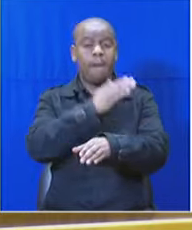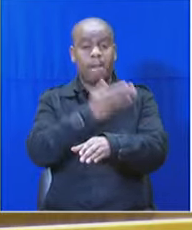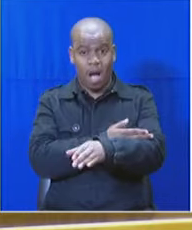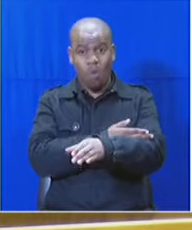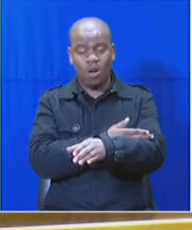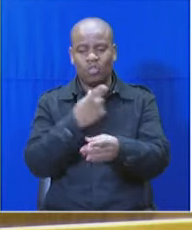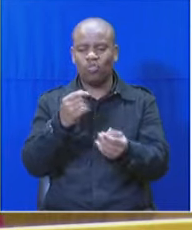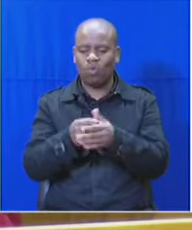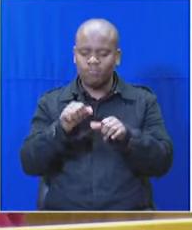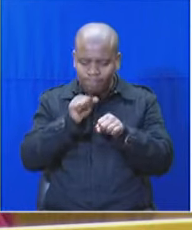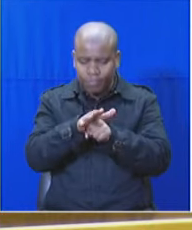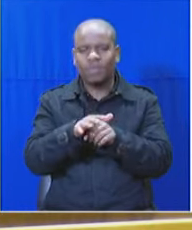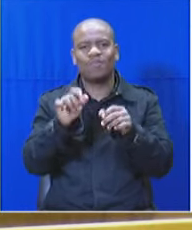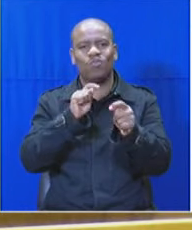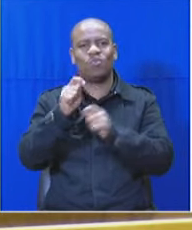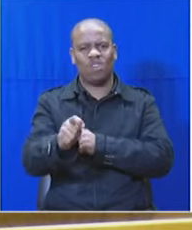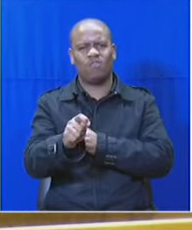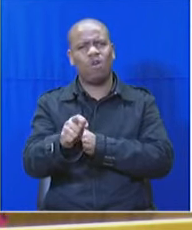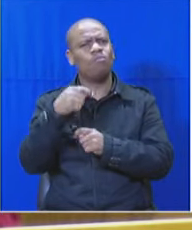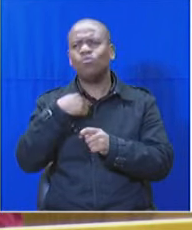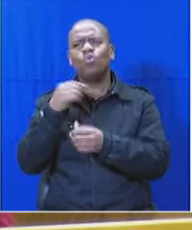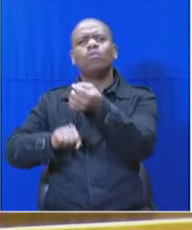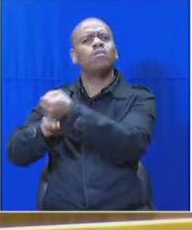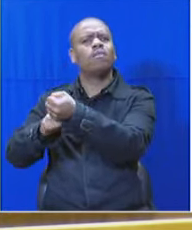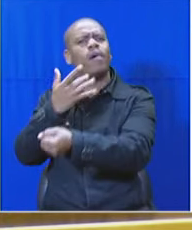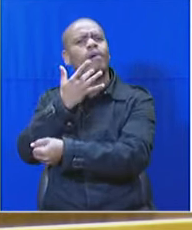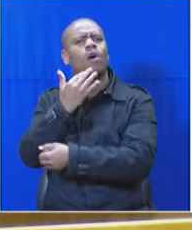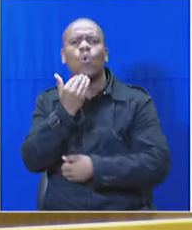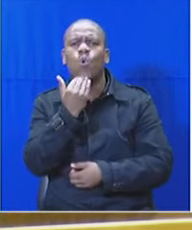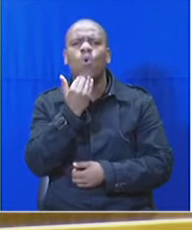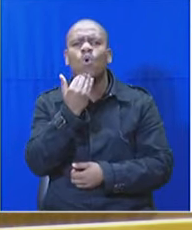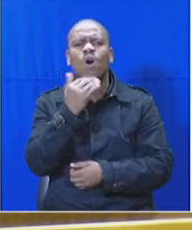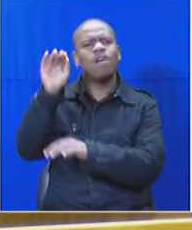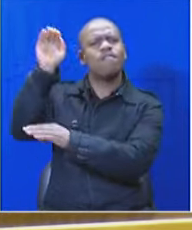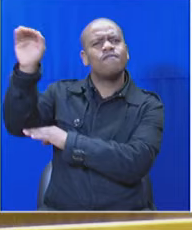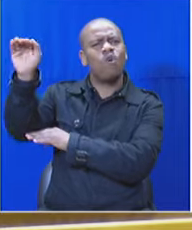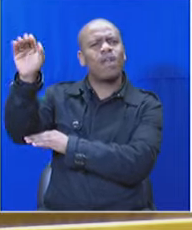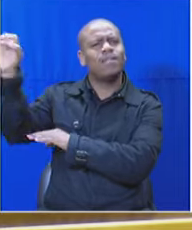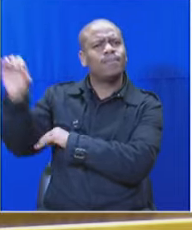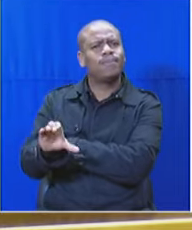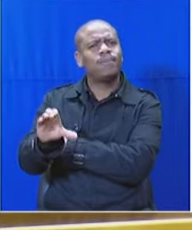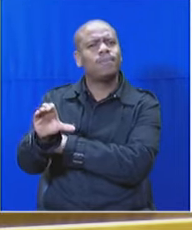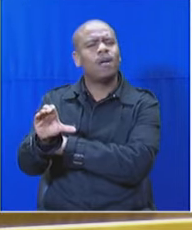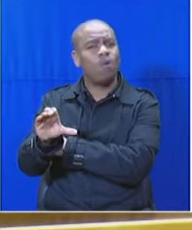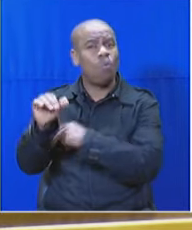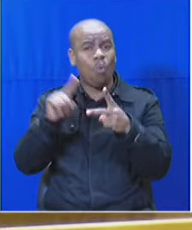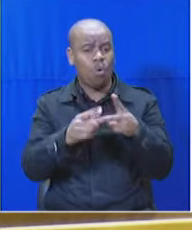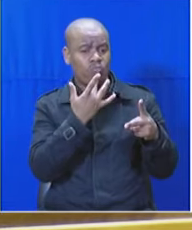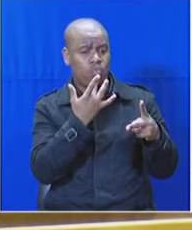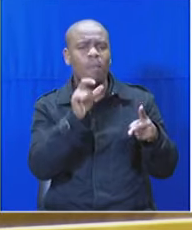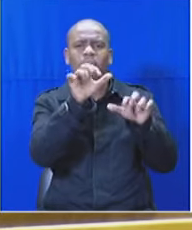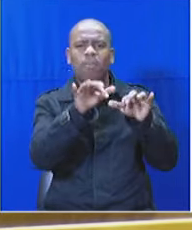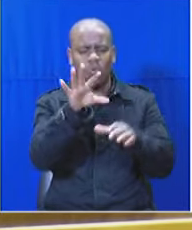to transform. Who are you loyal to? Are you loyal to the foreign investors, or are you loyal to the people who voted